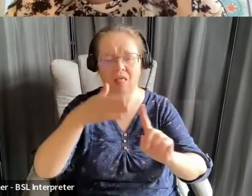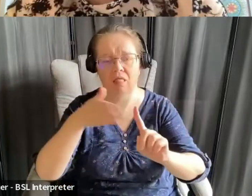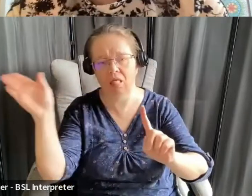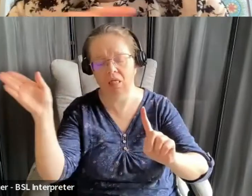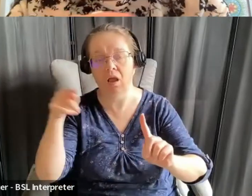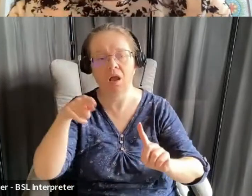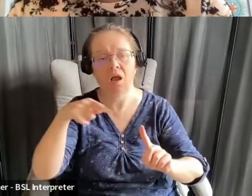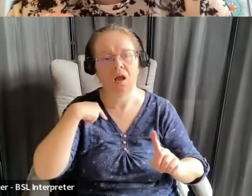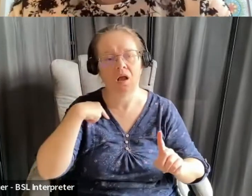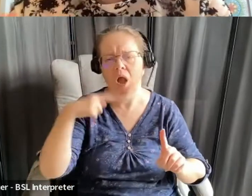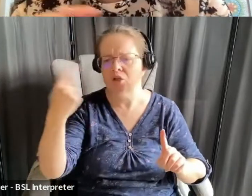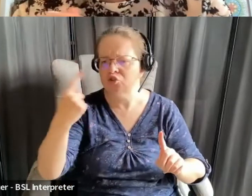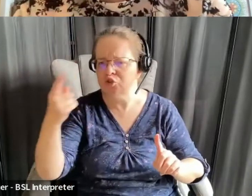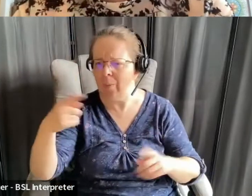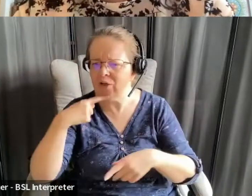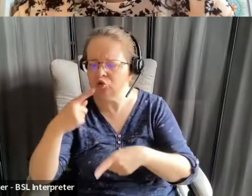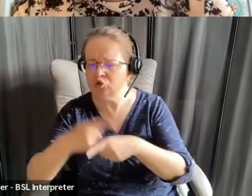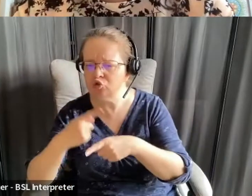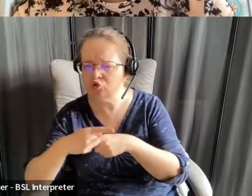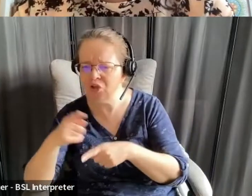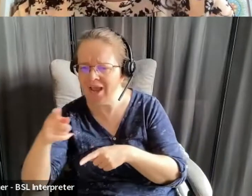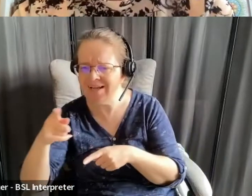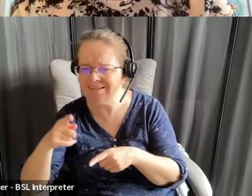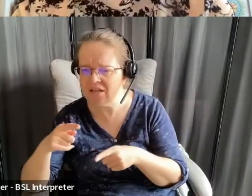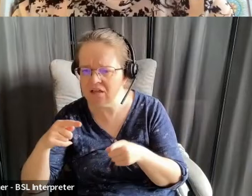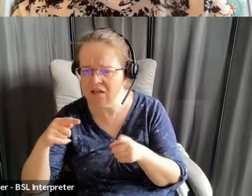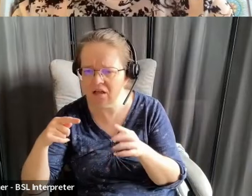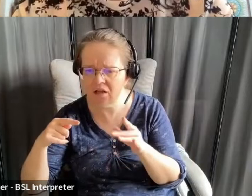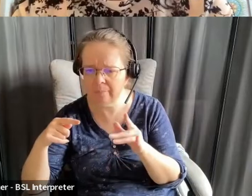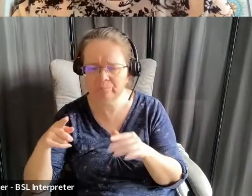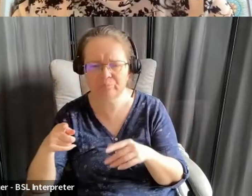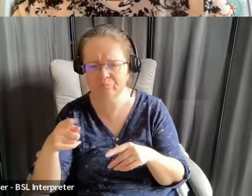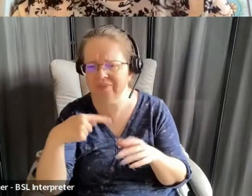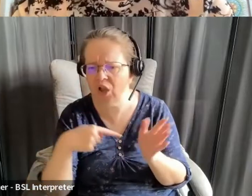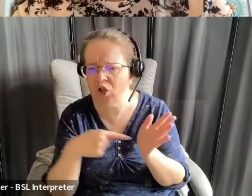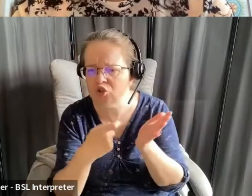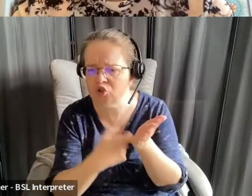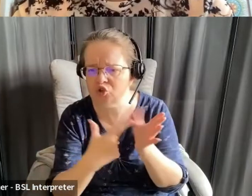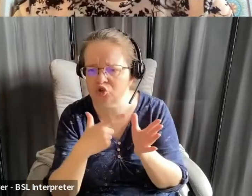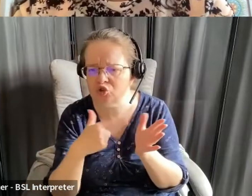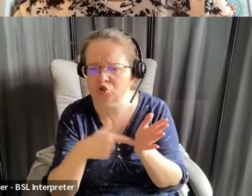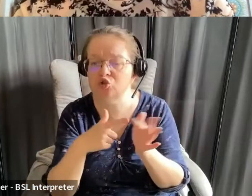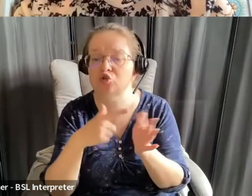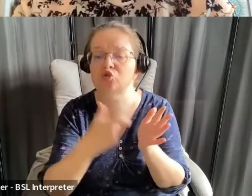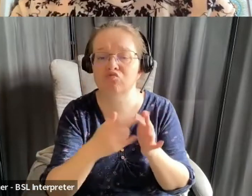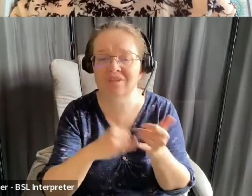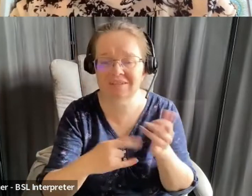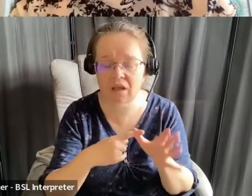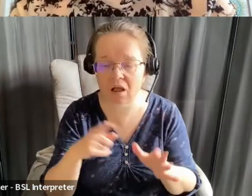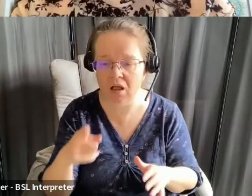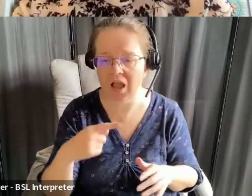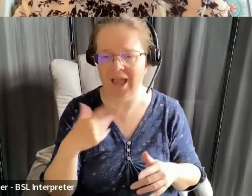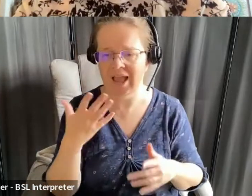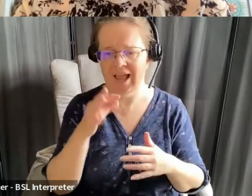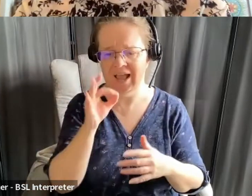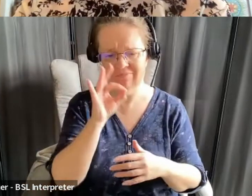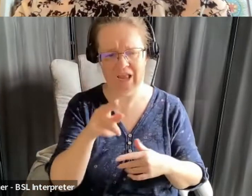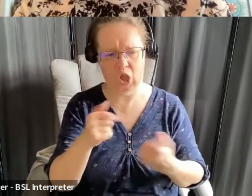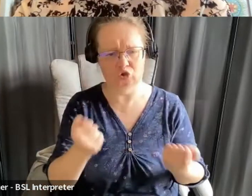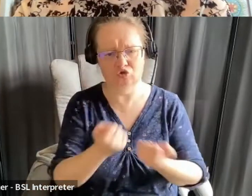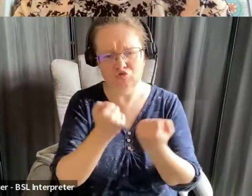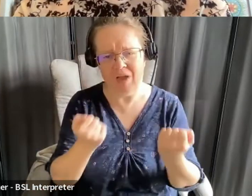link into what somebody's saying in chat. I really got to get this one in. Teresa, you've said, if you get asked about strengths and weaknesses in an interview, how could you acknowledge your weaknesses